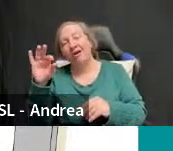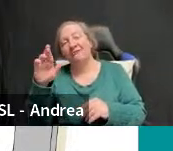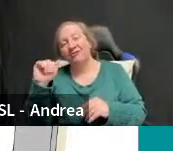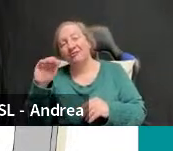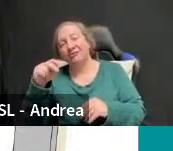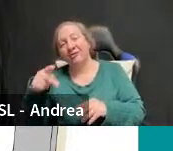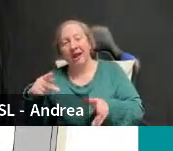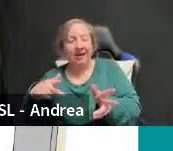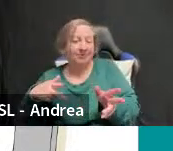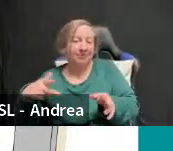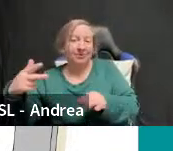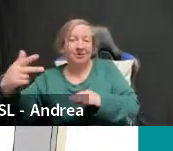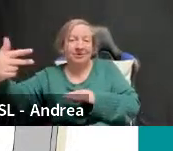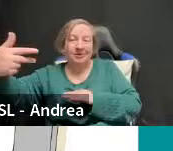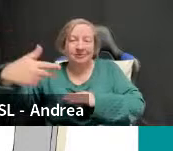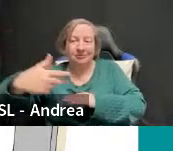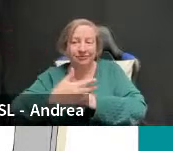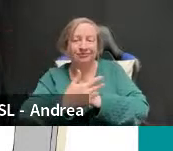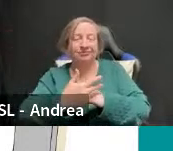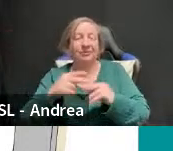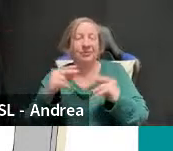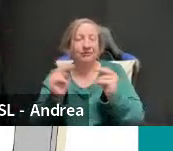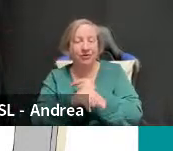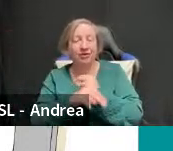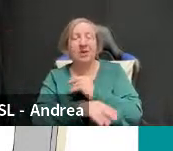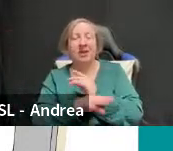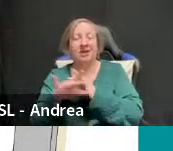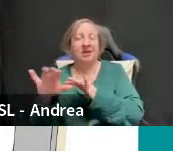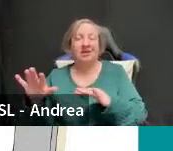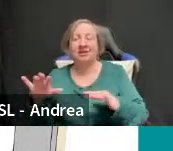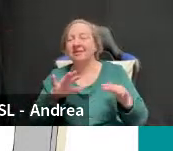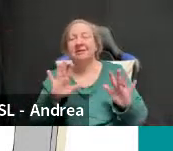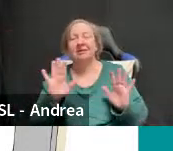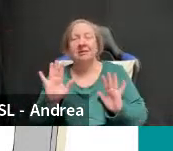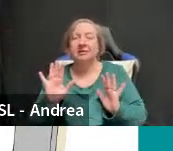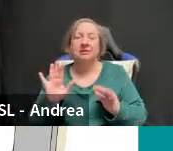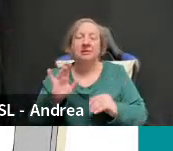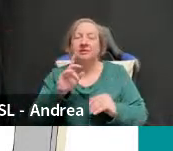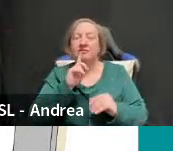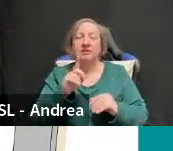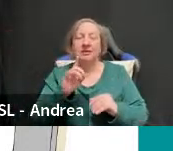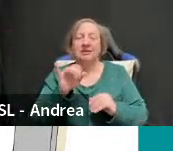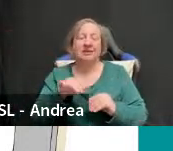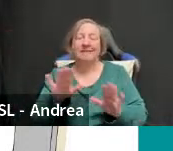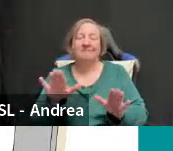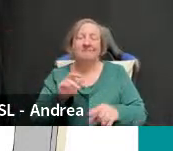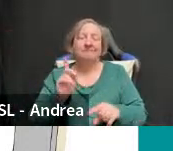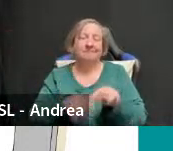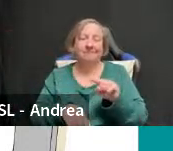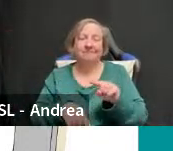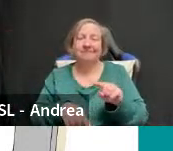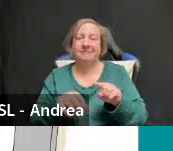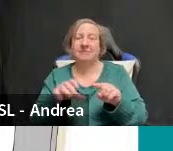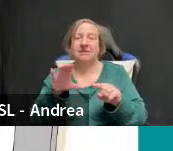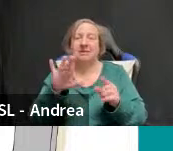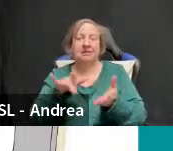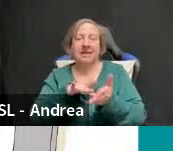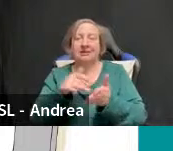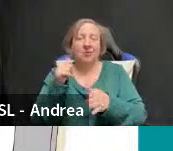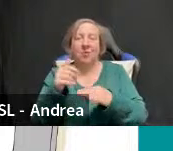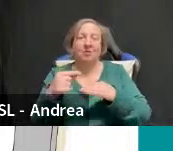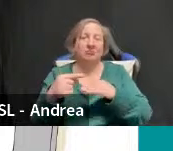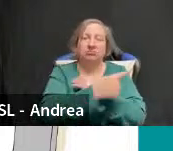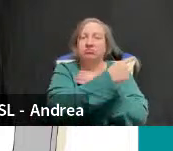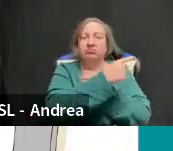we can get into if we need to, but really that's basically a given condition. However, between